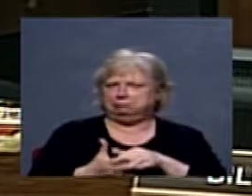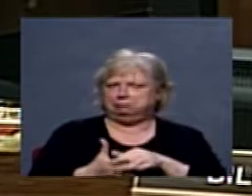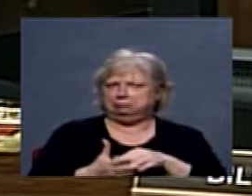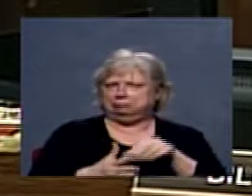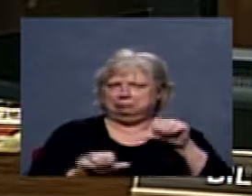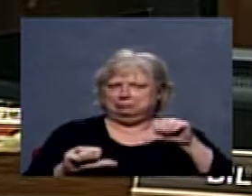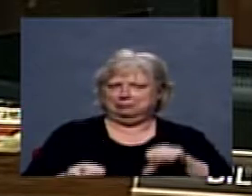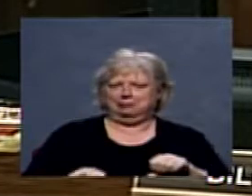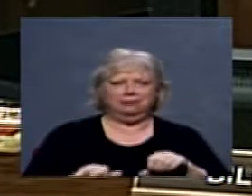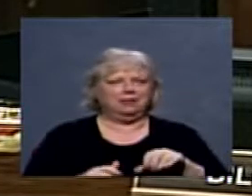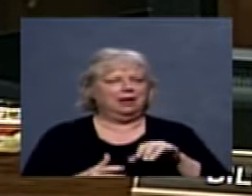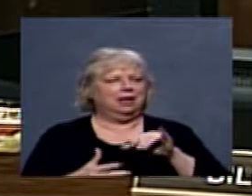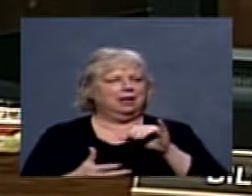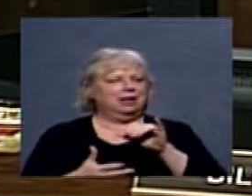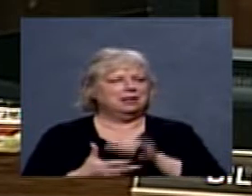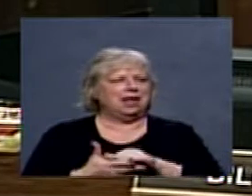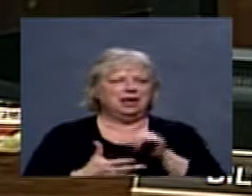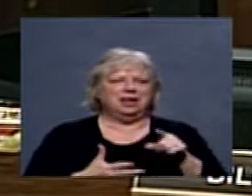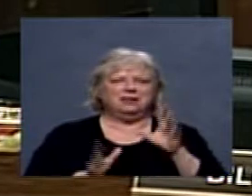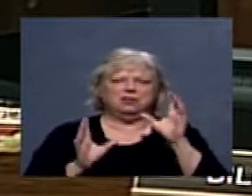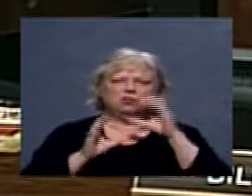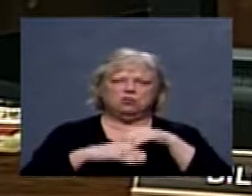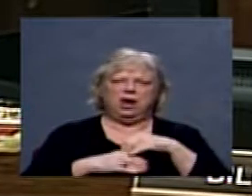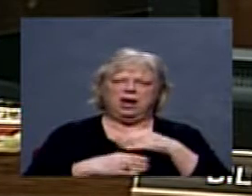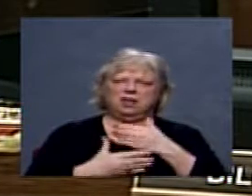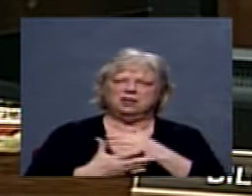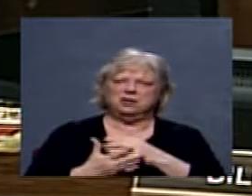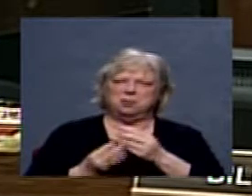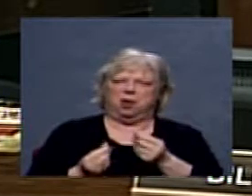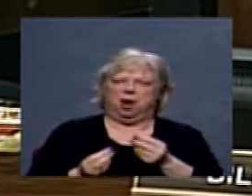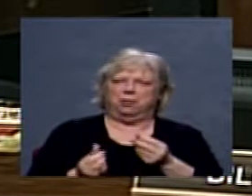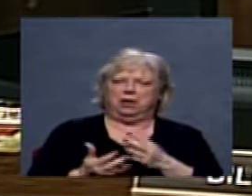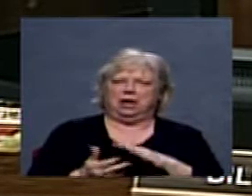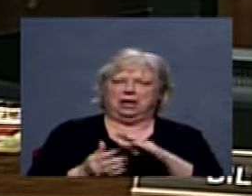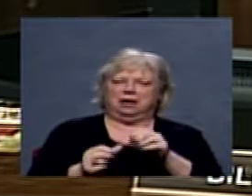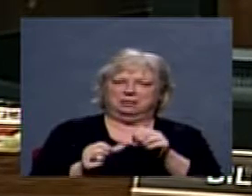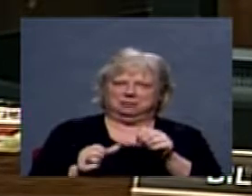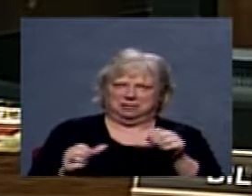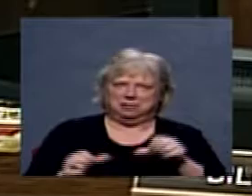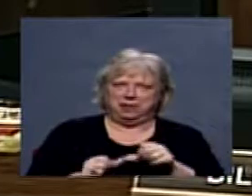That is a strange piece of property. I don't know,